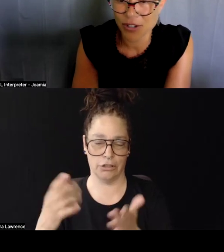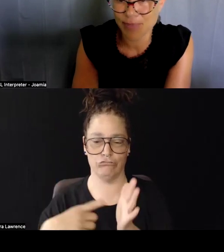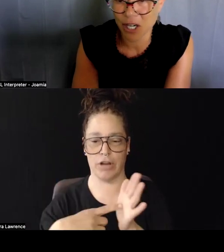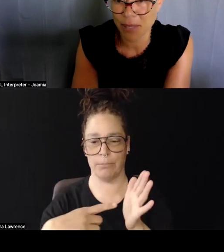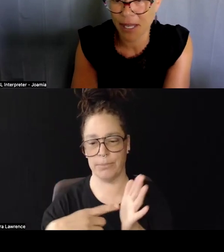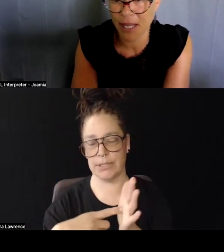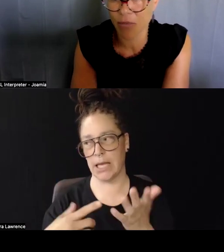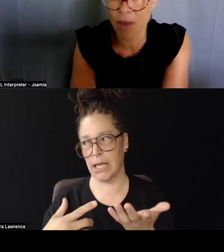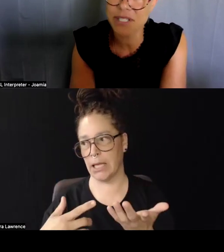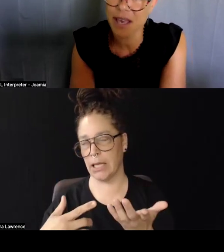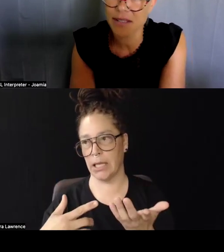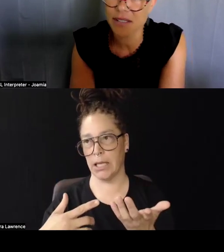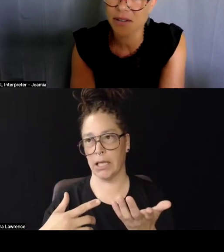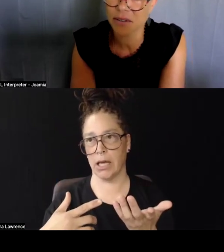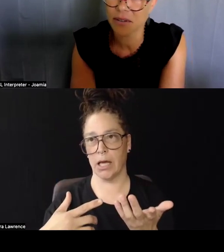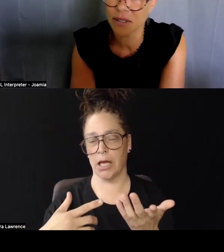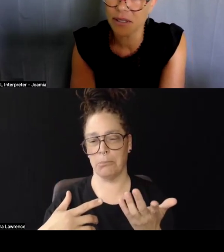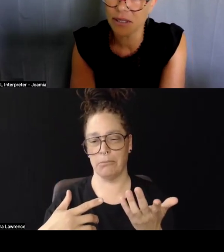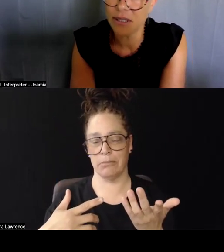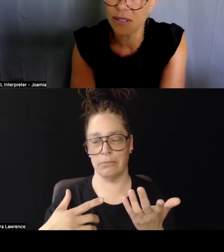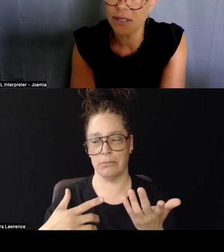Of course, Barbie represents